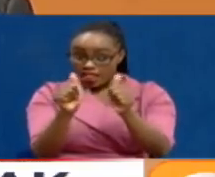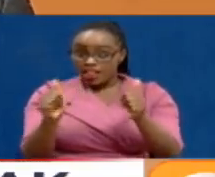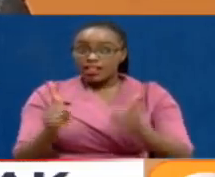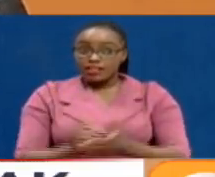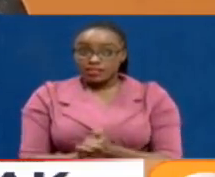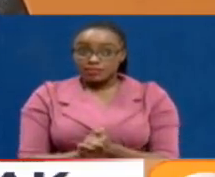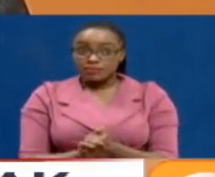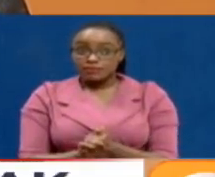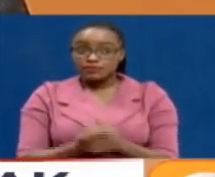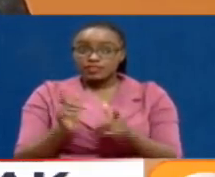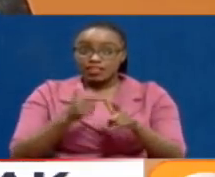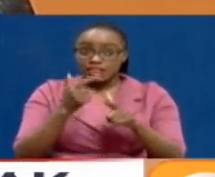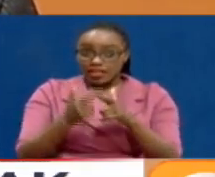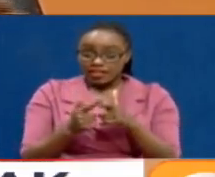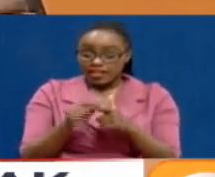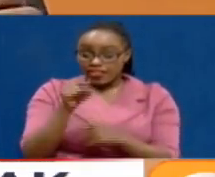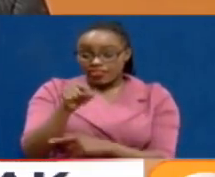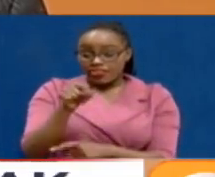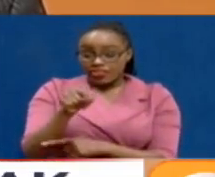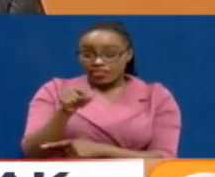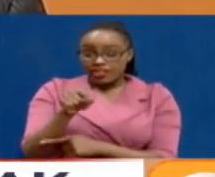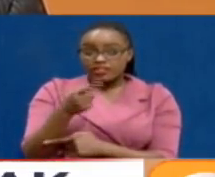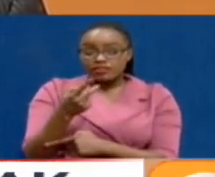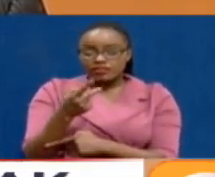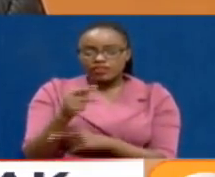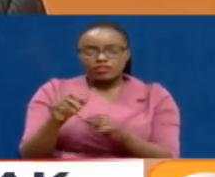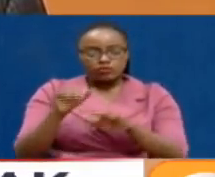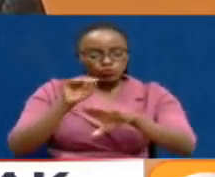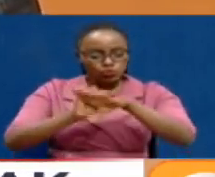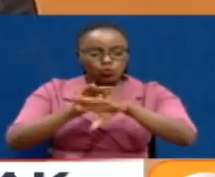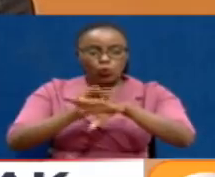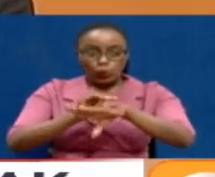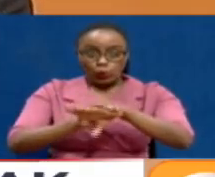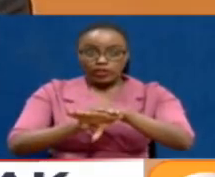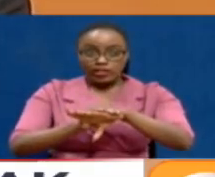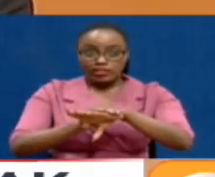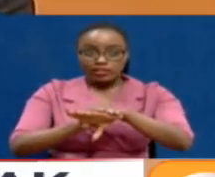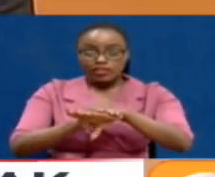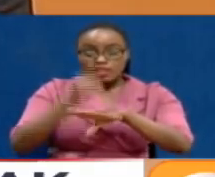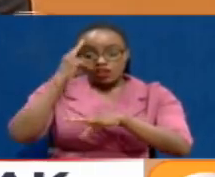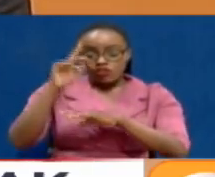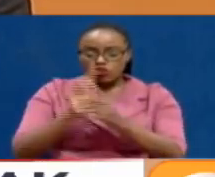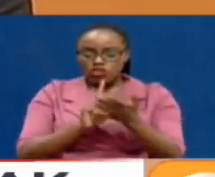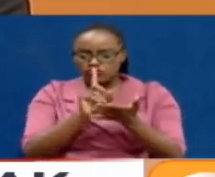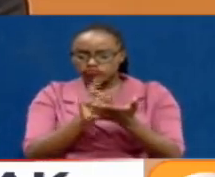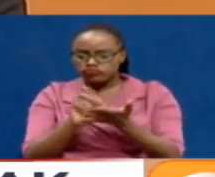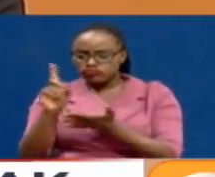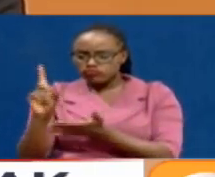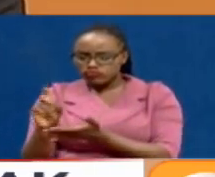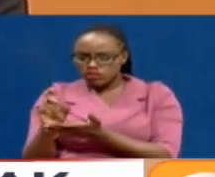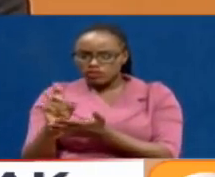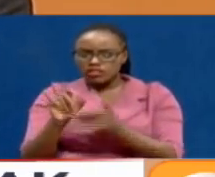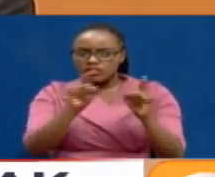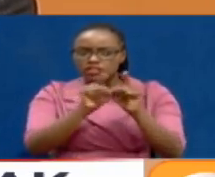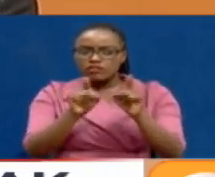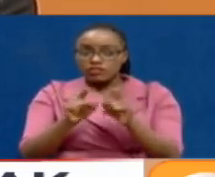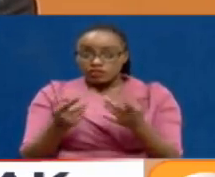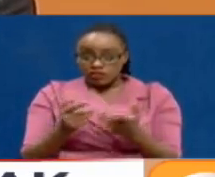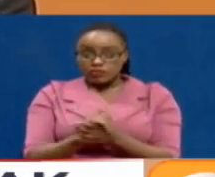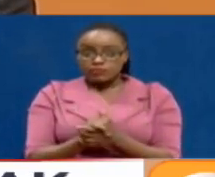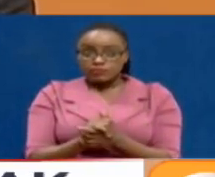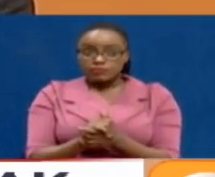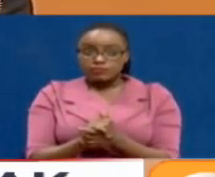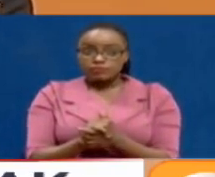water, then I think that is very effective, way more effective than sanitizers. Also, if you're using sanitizer, it's alcohol